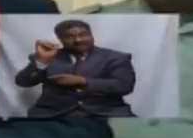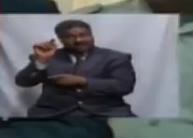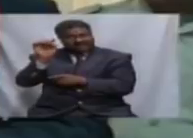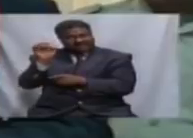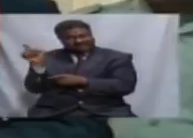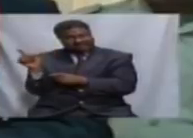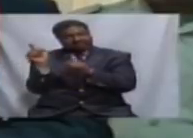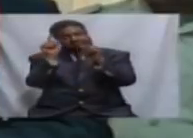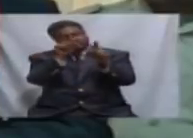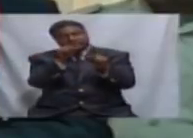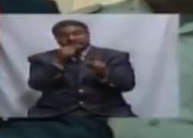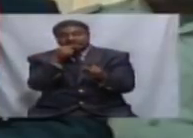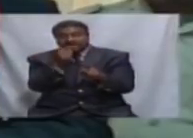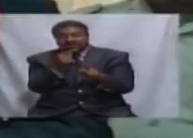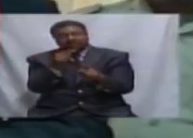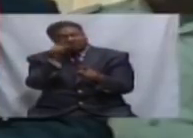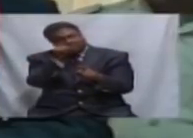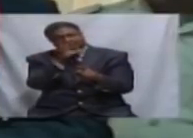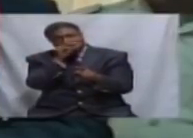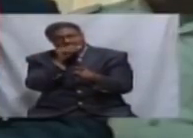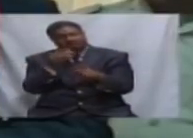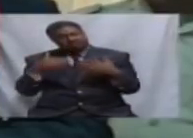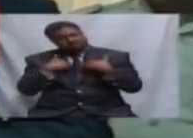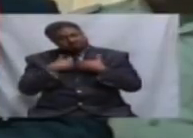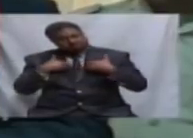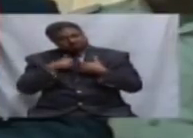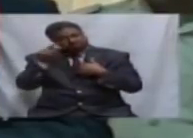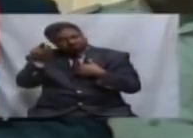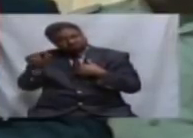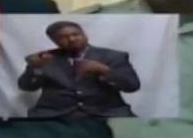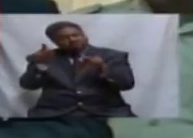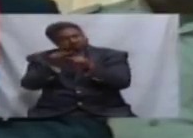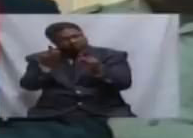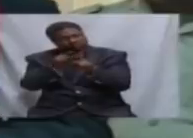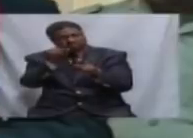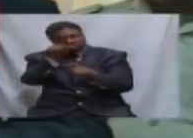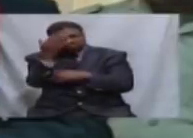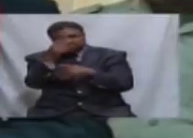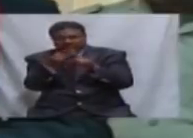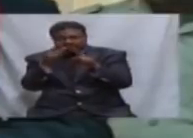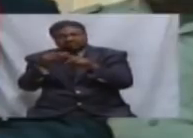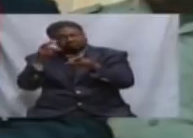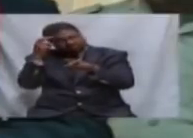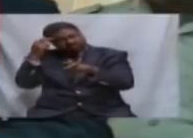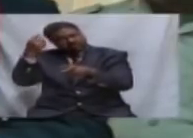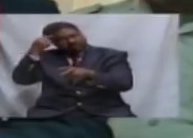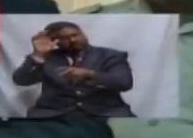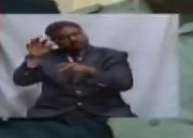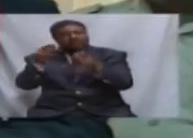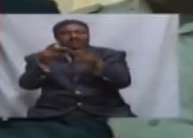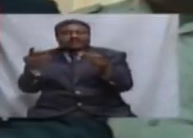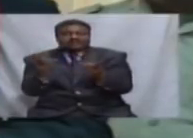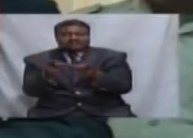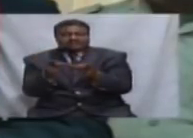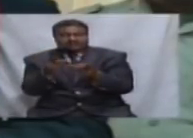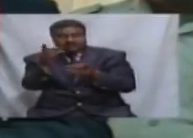Mr. Momba says Zambia is a signatory to the Convention on Tobacco Control. He says tobacco has now become a viable